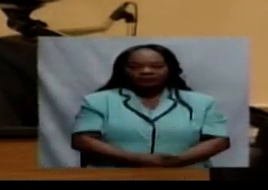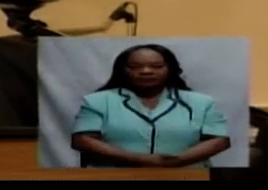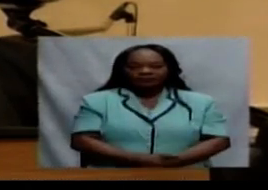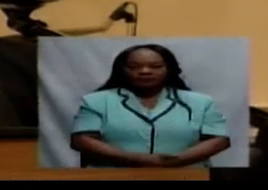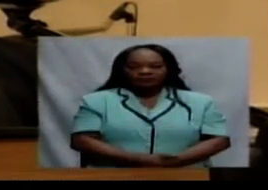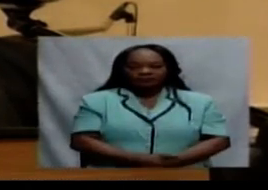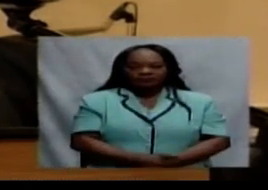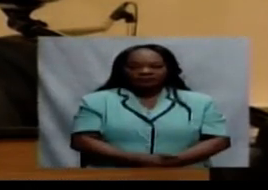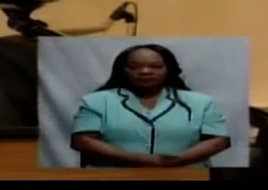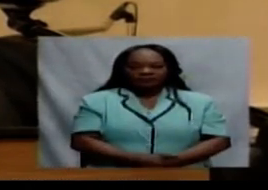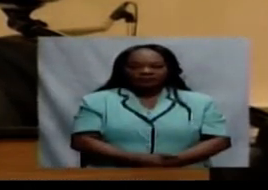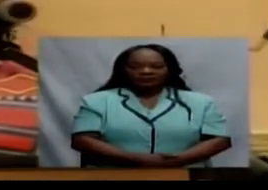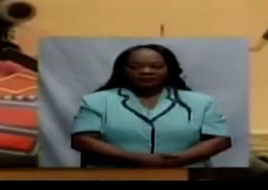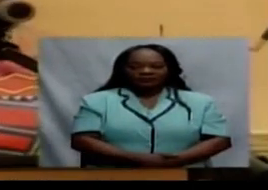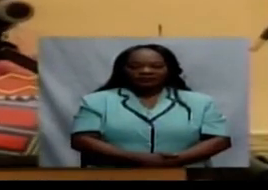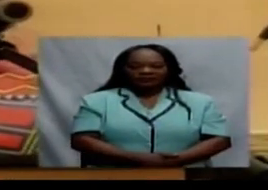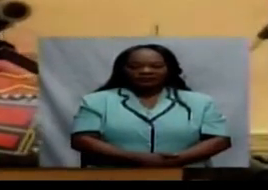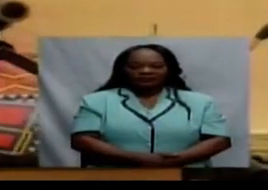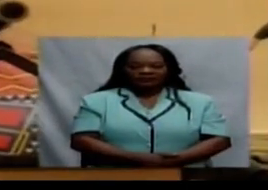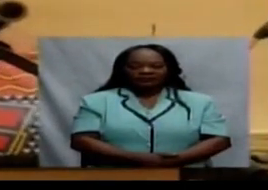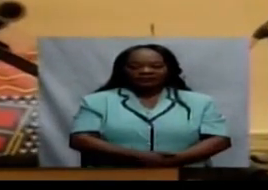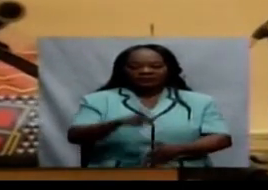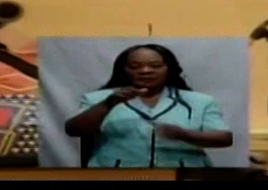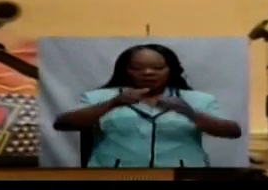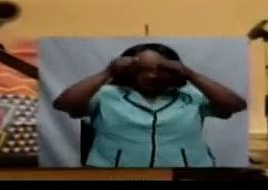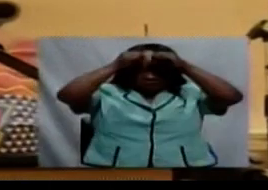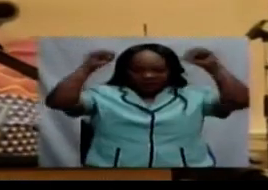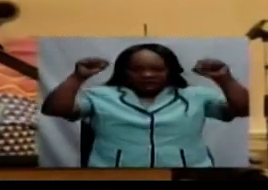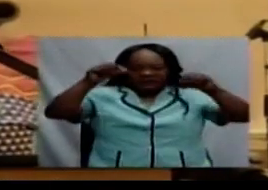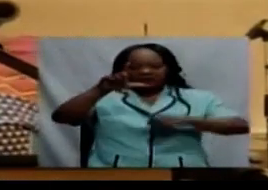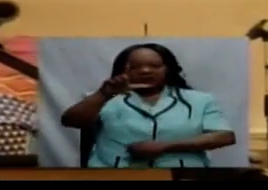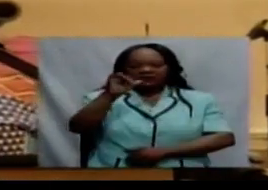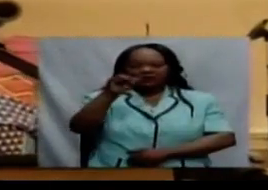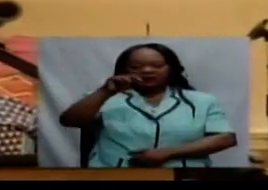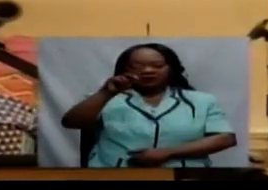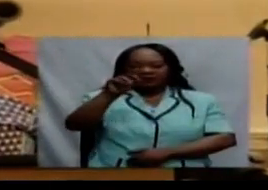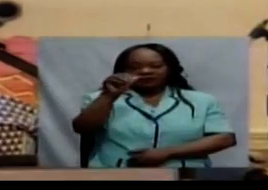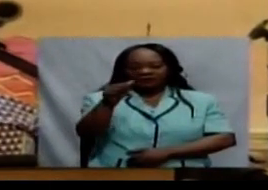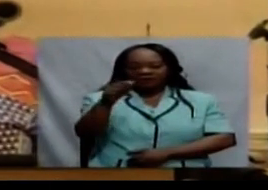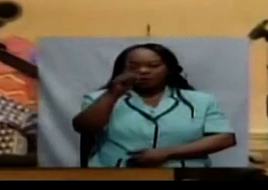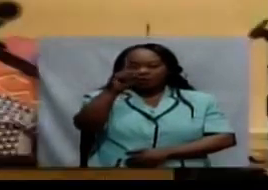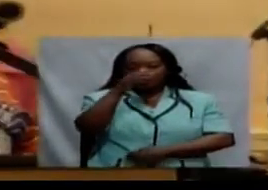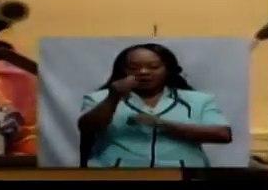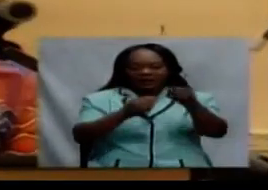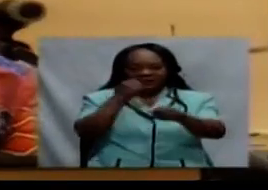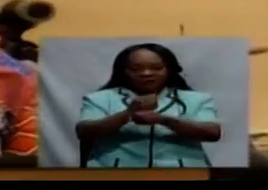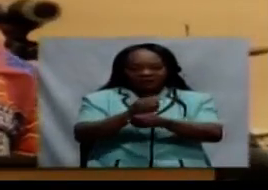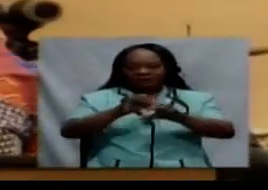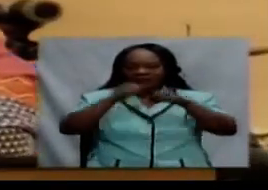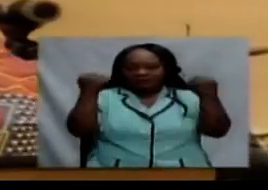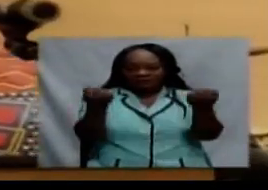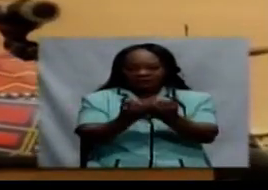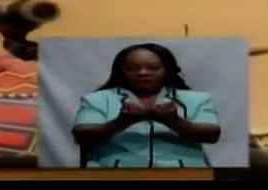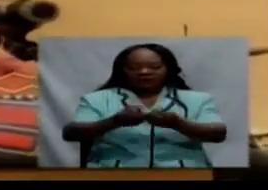from the legal brains of the country. Earlier, last President Linda Kasonde said in the last 1 year, the association has gone through